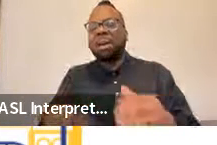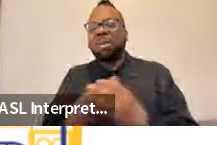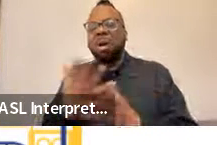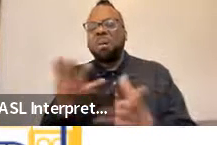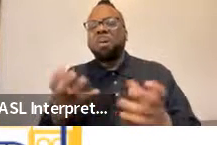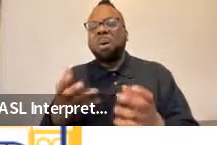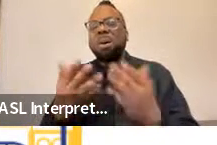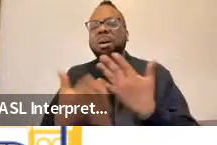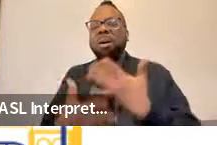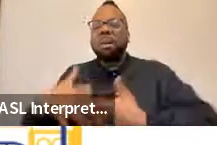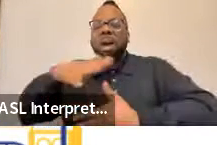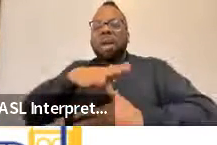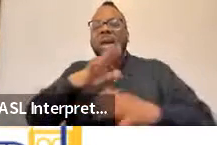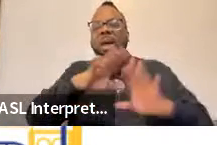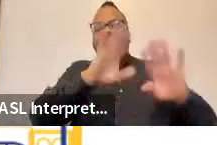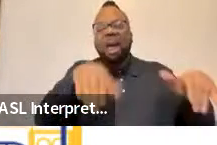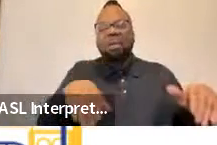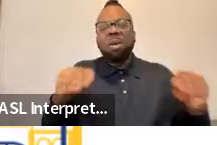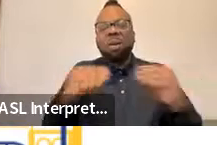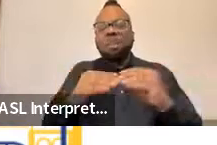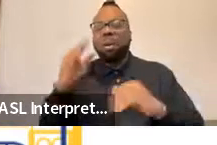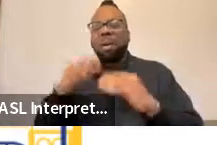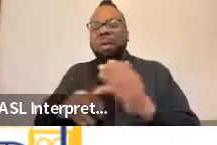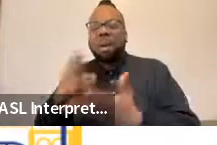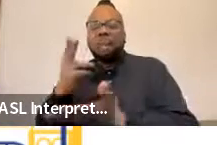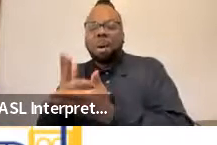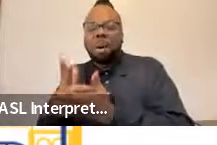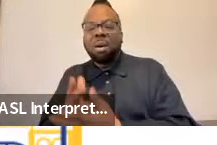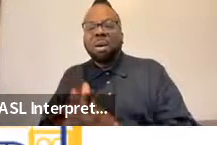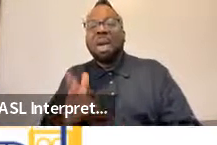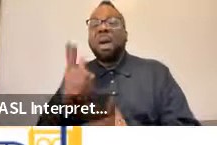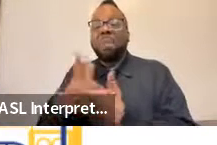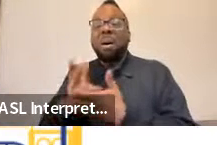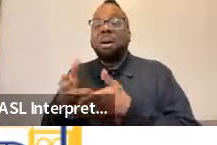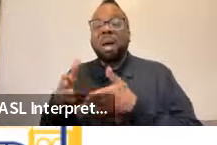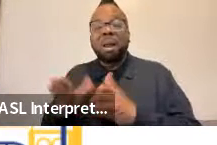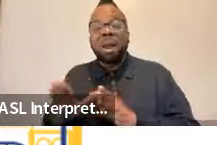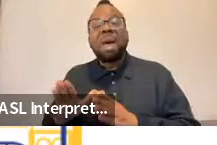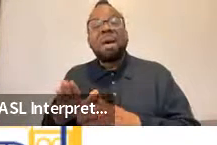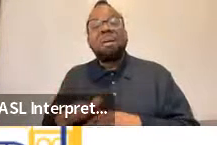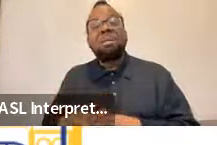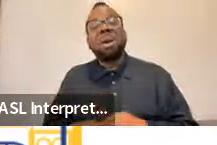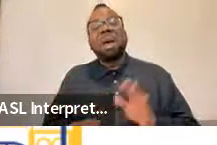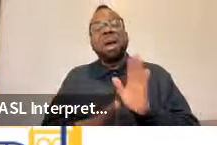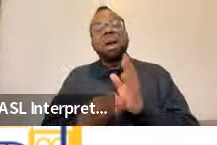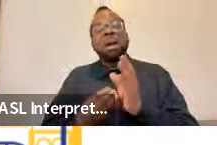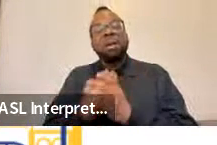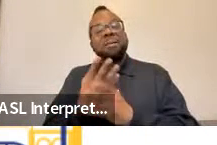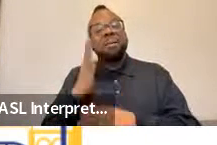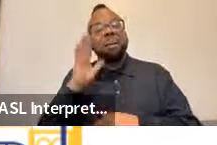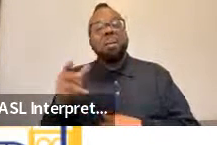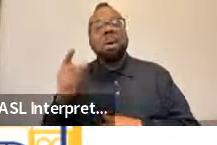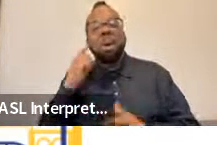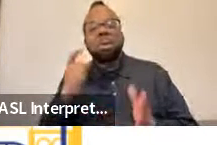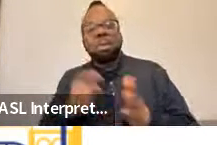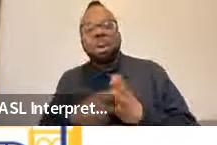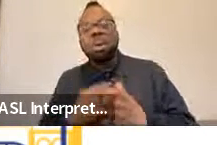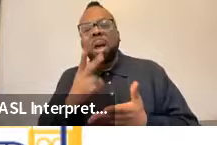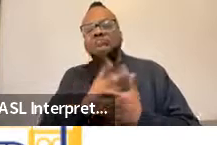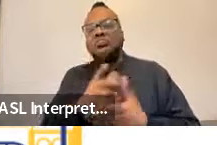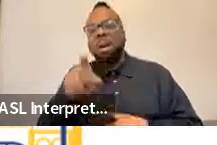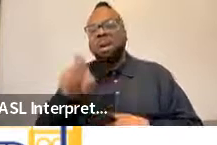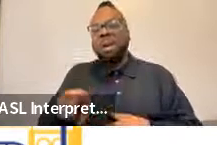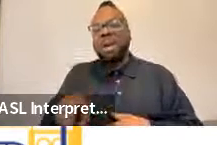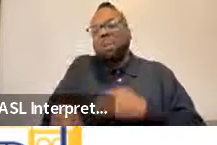here. Parking will still be allowed, and we anticipate that developers will respond to market needs and continue to provide parking in areas where there